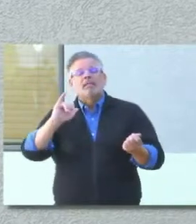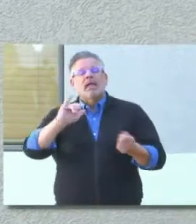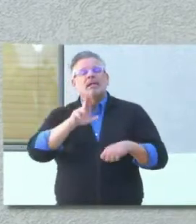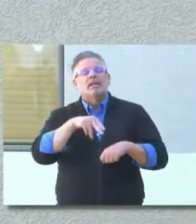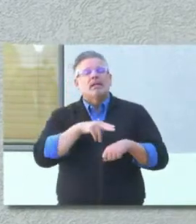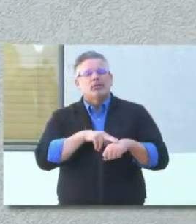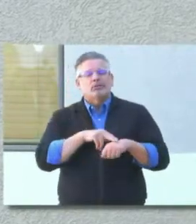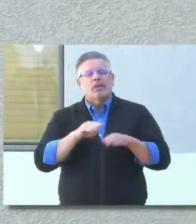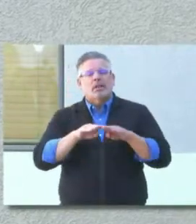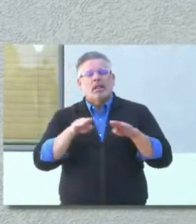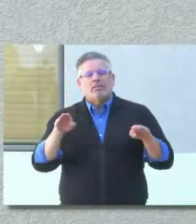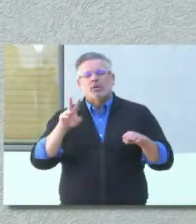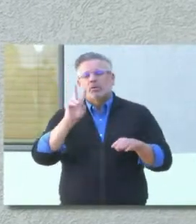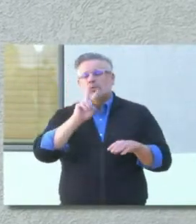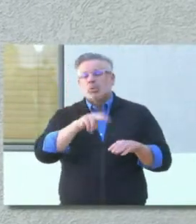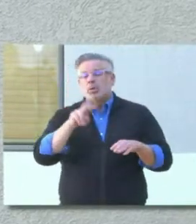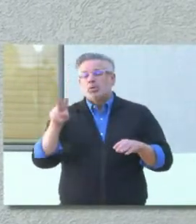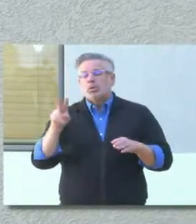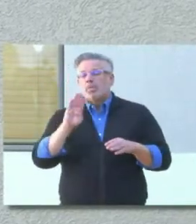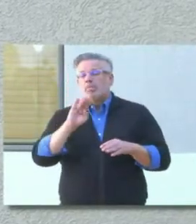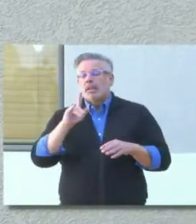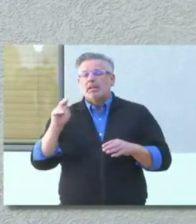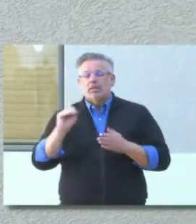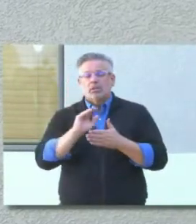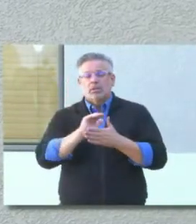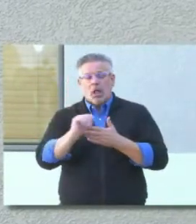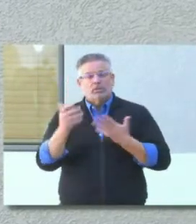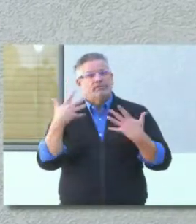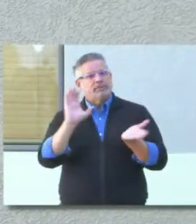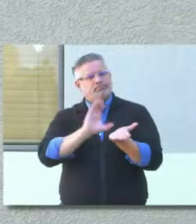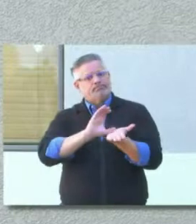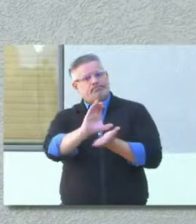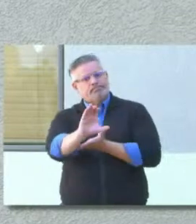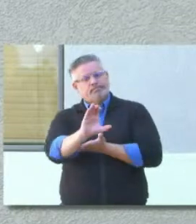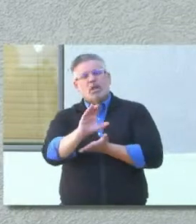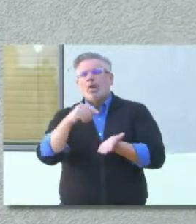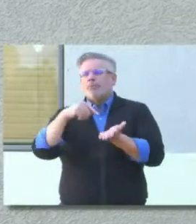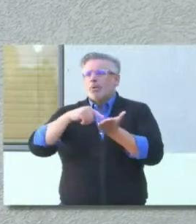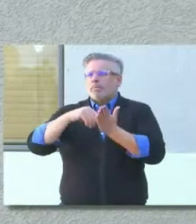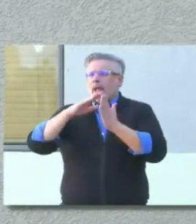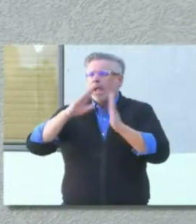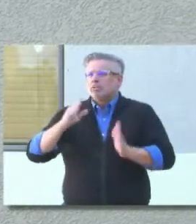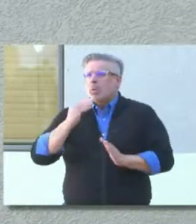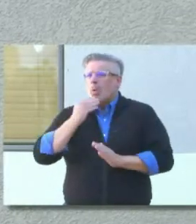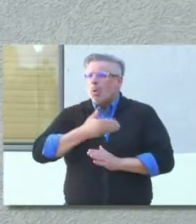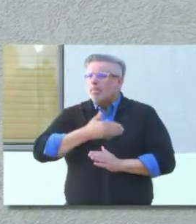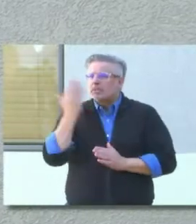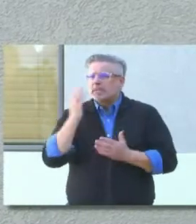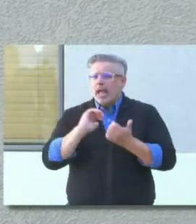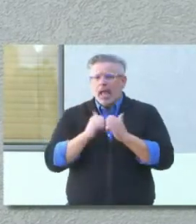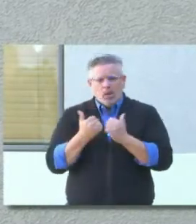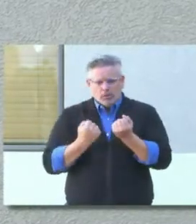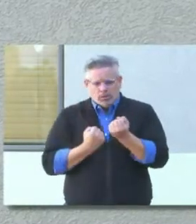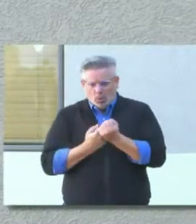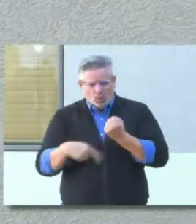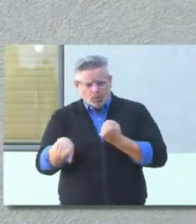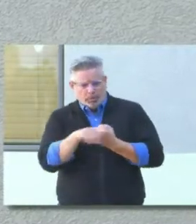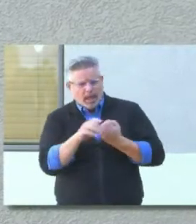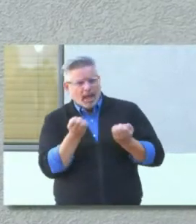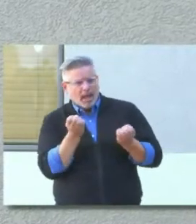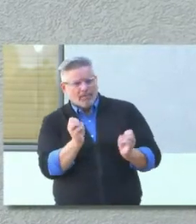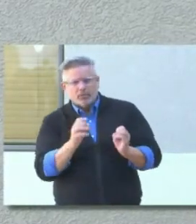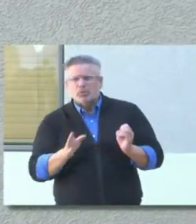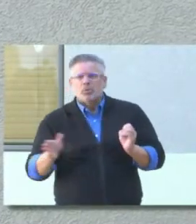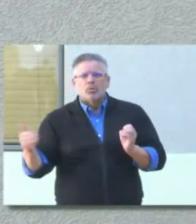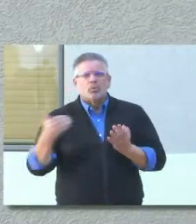a subnational level. $22 billion is being invested in the issue of affordability, housing, and homelessness to support these efforts all